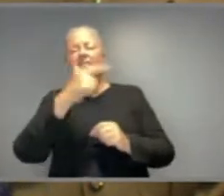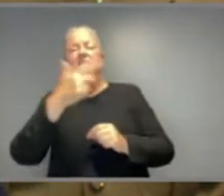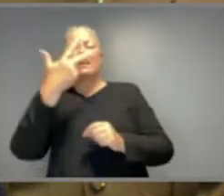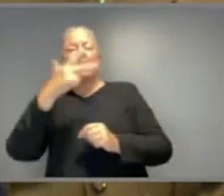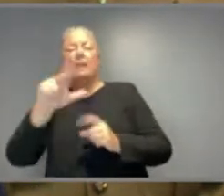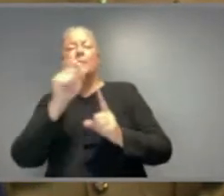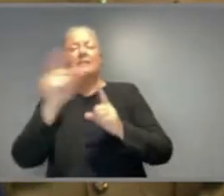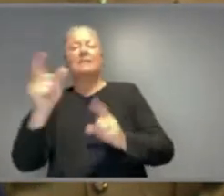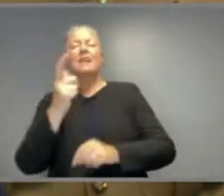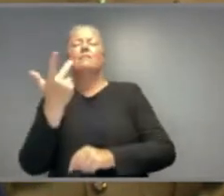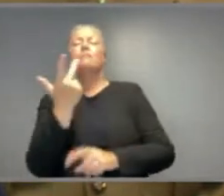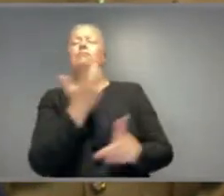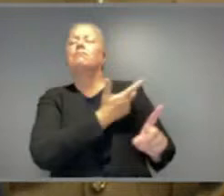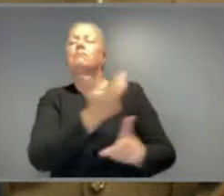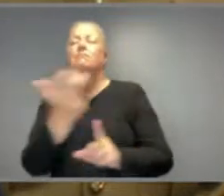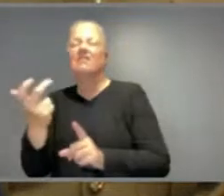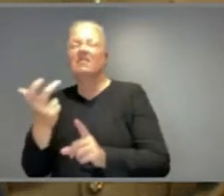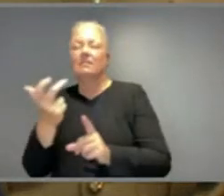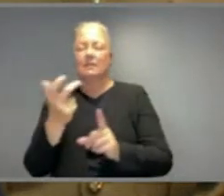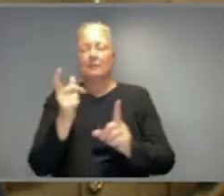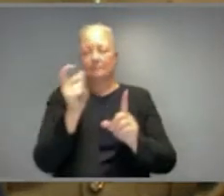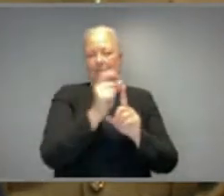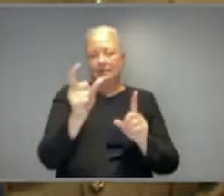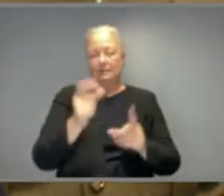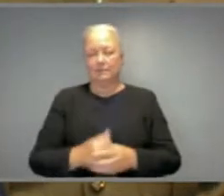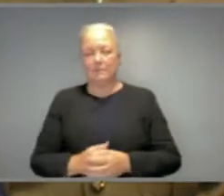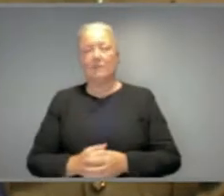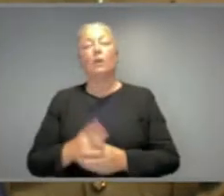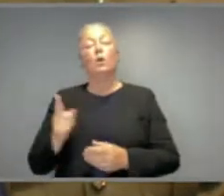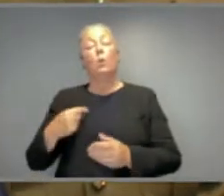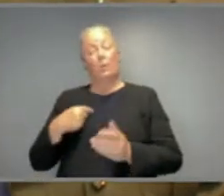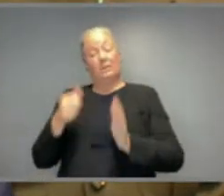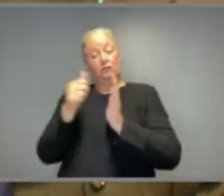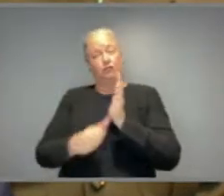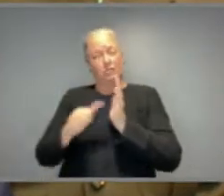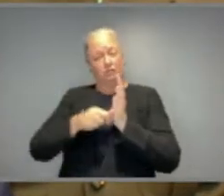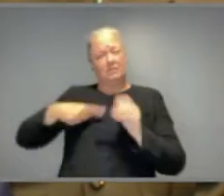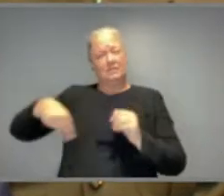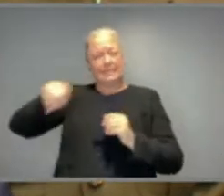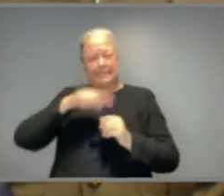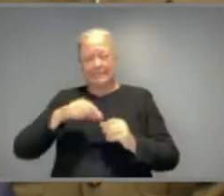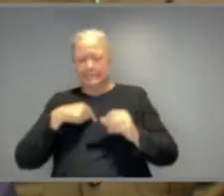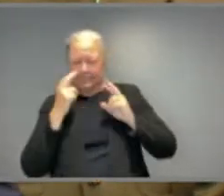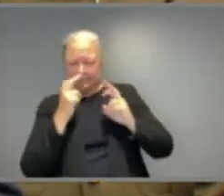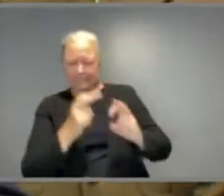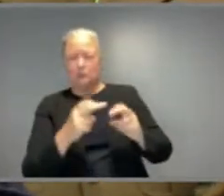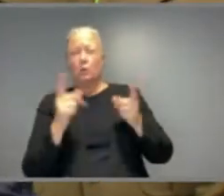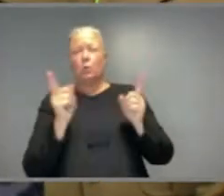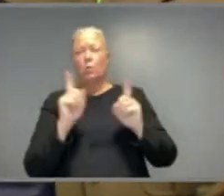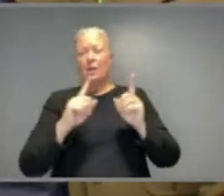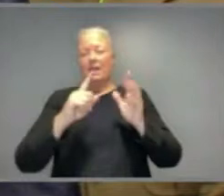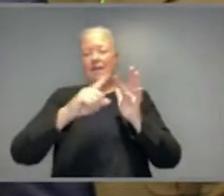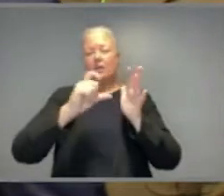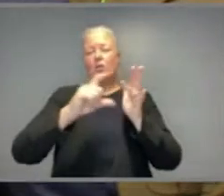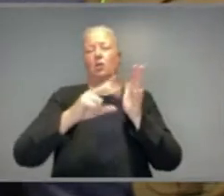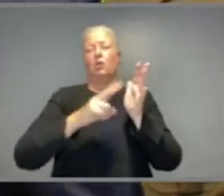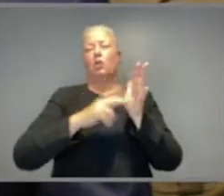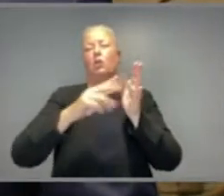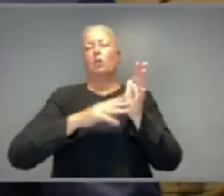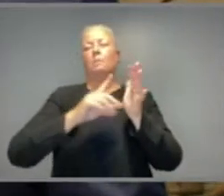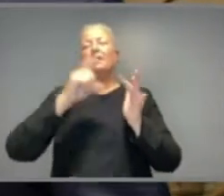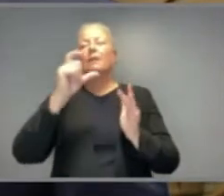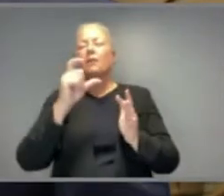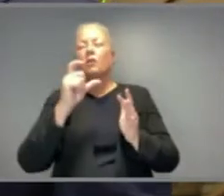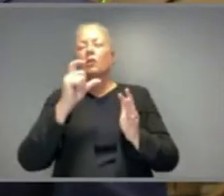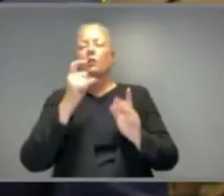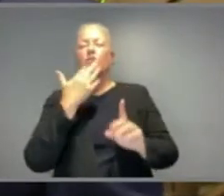Importantly, the Treasury analysis is on the direct economic cost. It doesn't calculate the